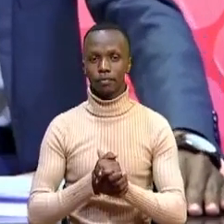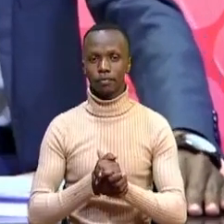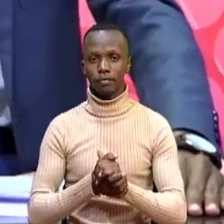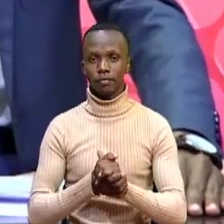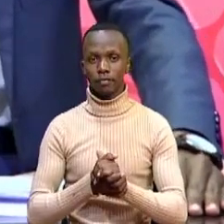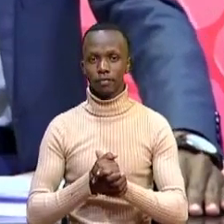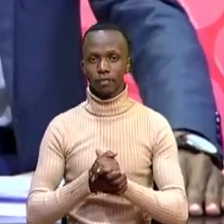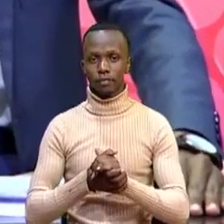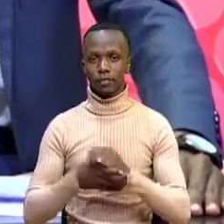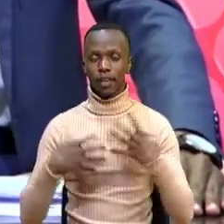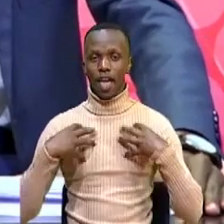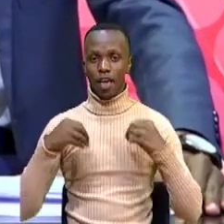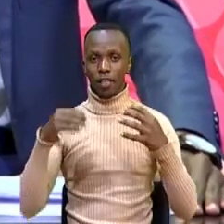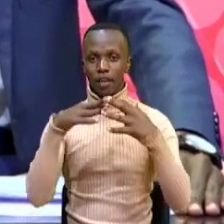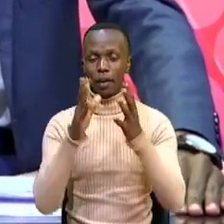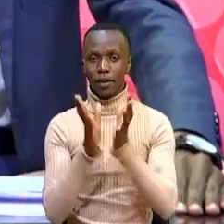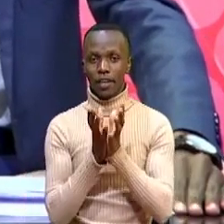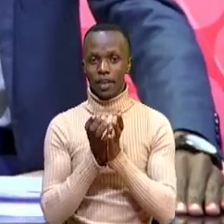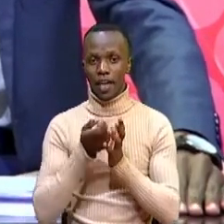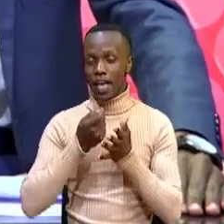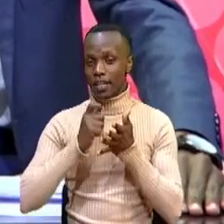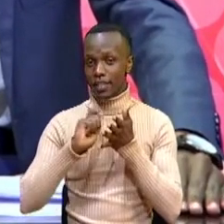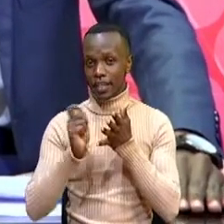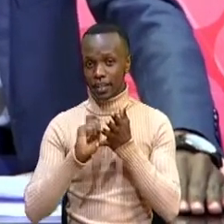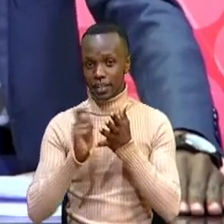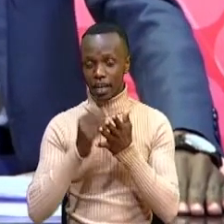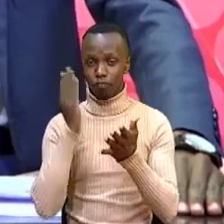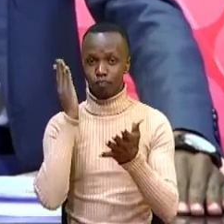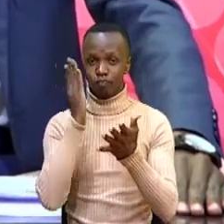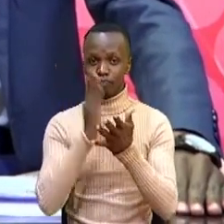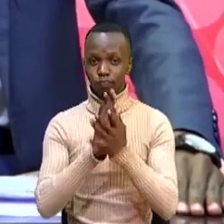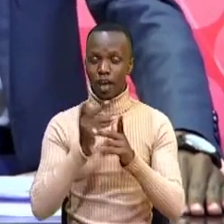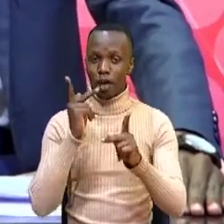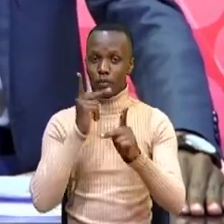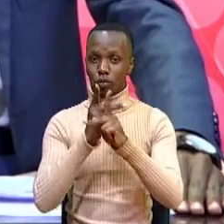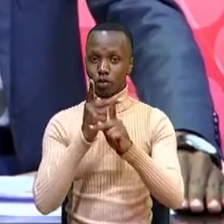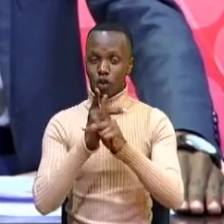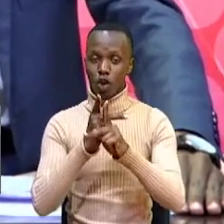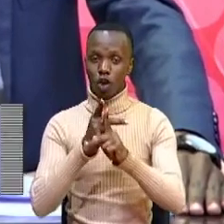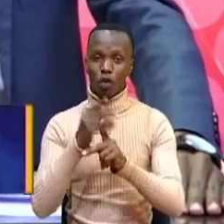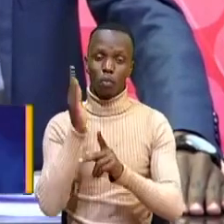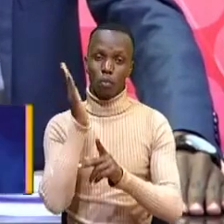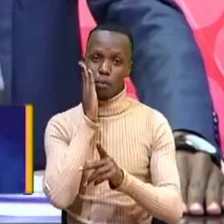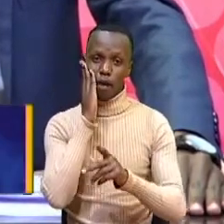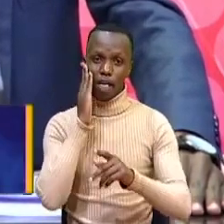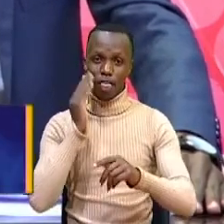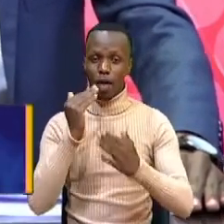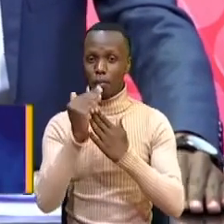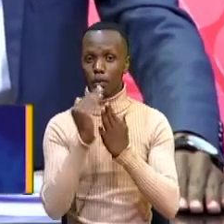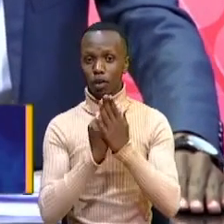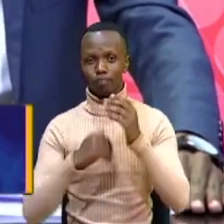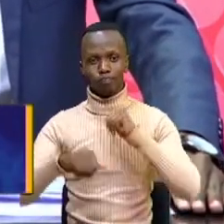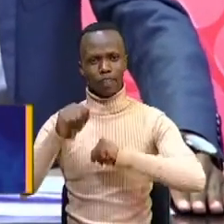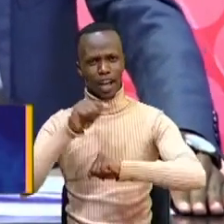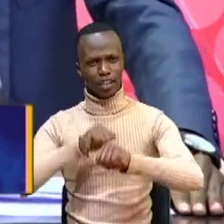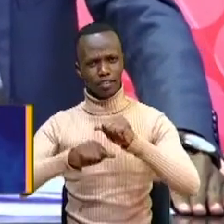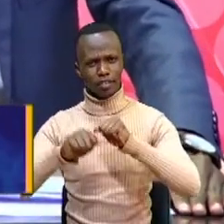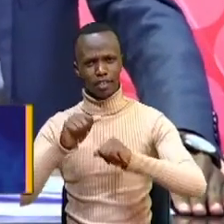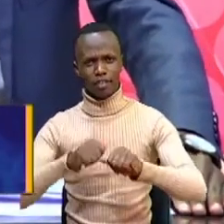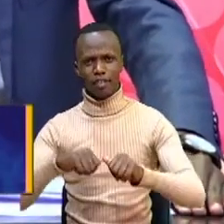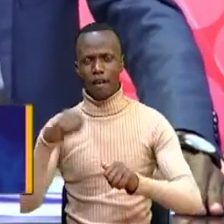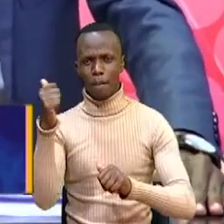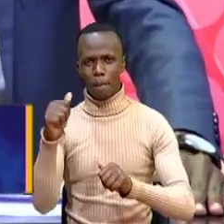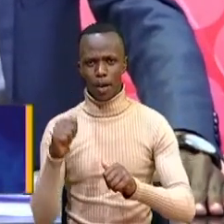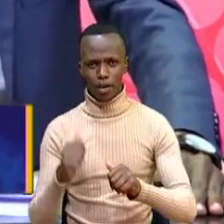The Health Cabinet Secretary has affirmed that the Linda Mama program is still active. There has been widespread social